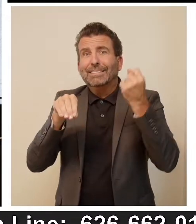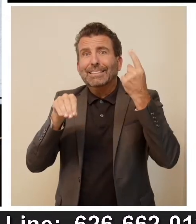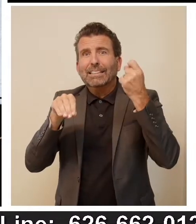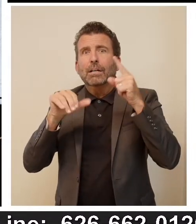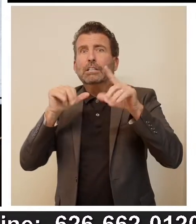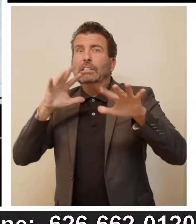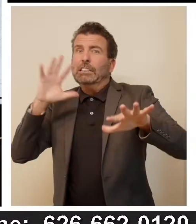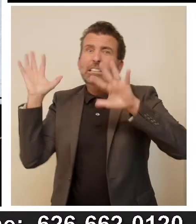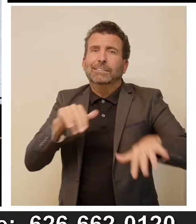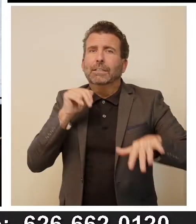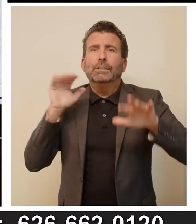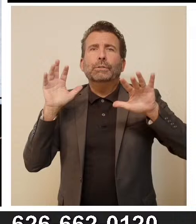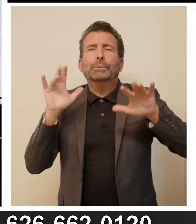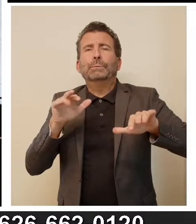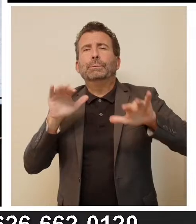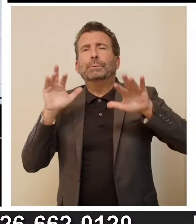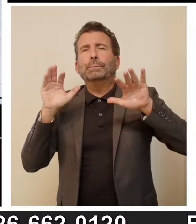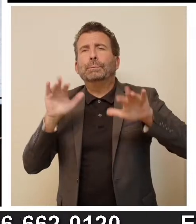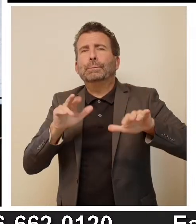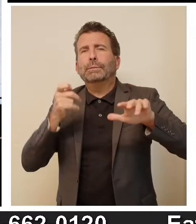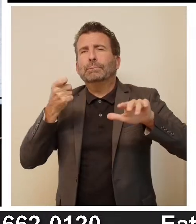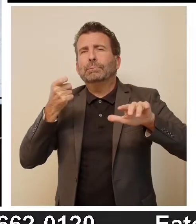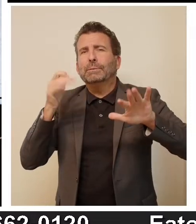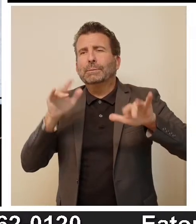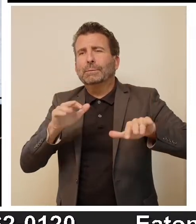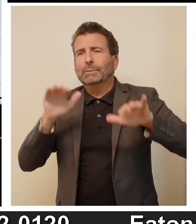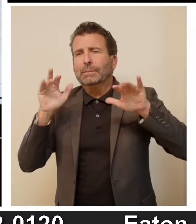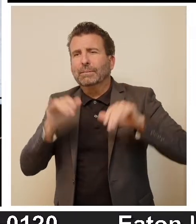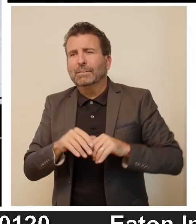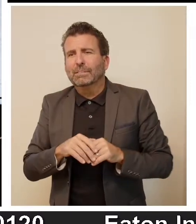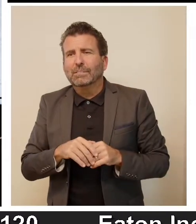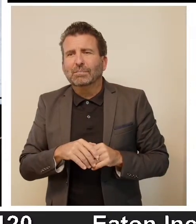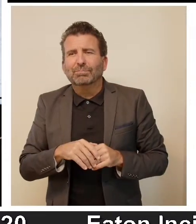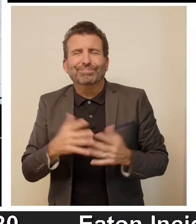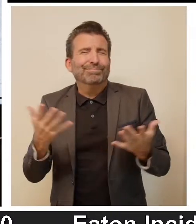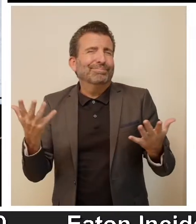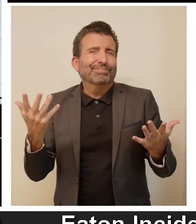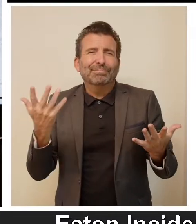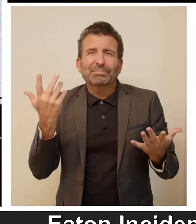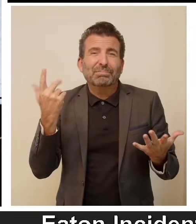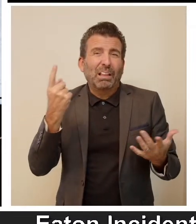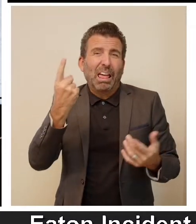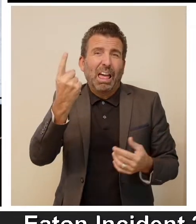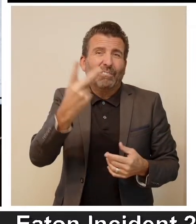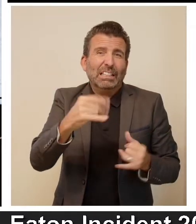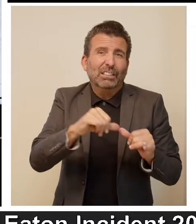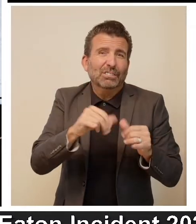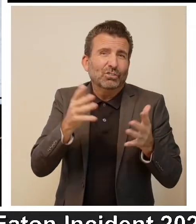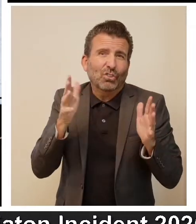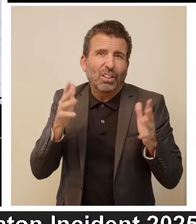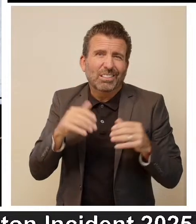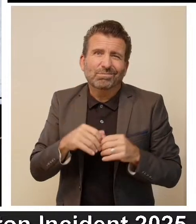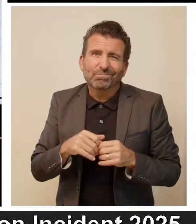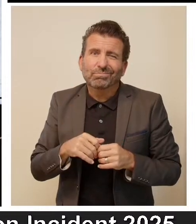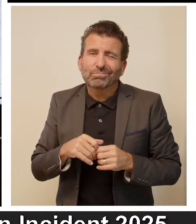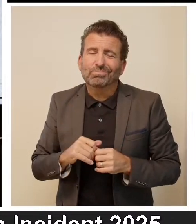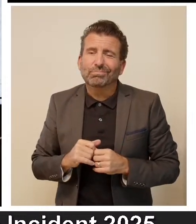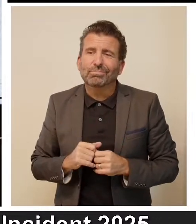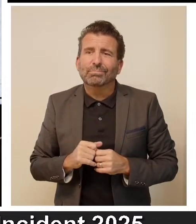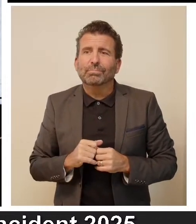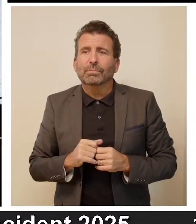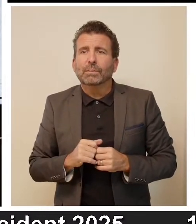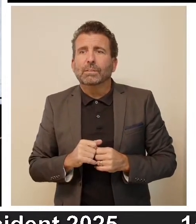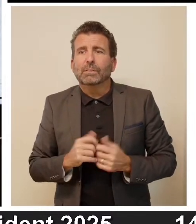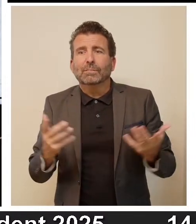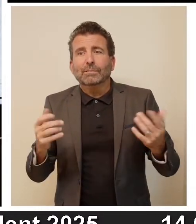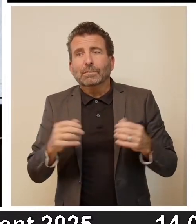a 20% chance of half an inch of rain. So we're not looking at very heavy rain or very much rain, but that's more rain than this area has seen in a